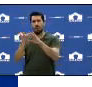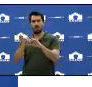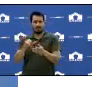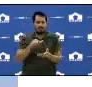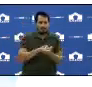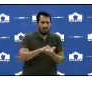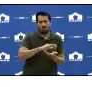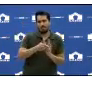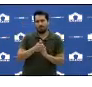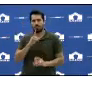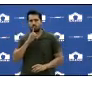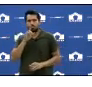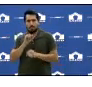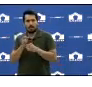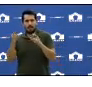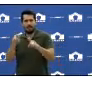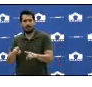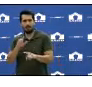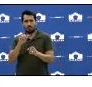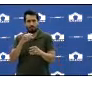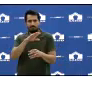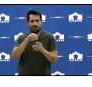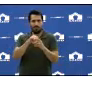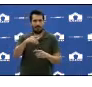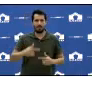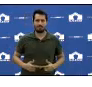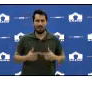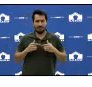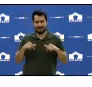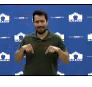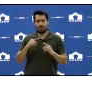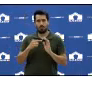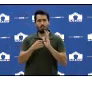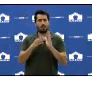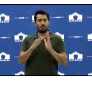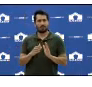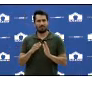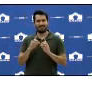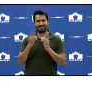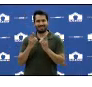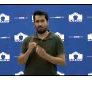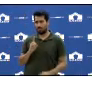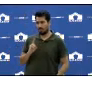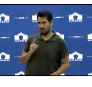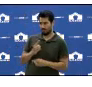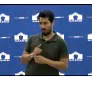their own lives. Here in single member district 1,